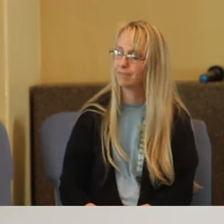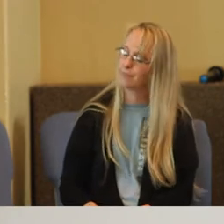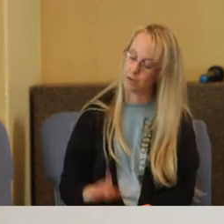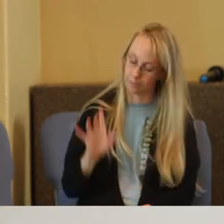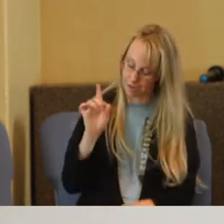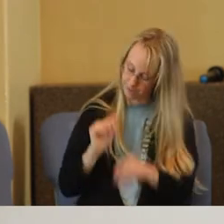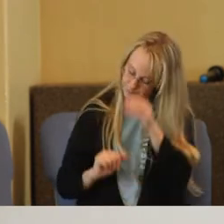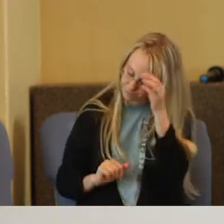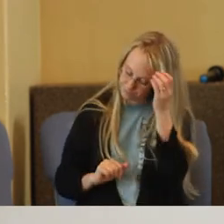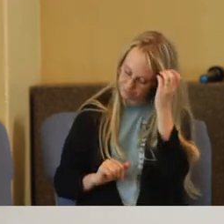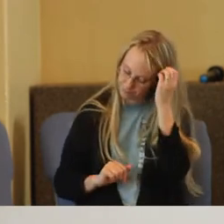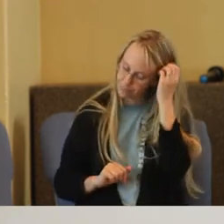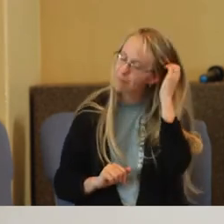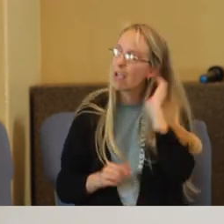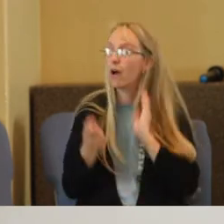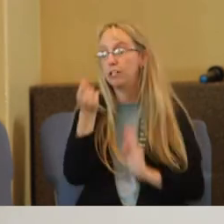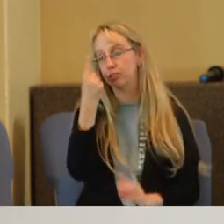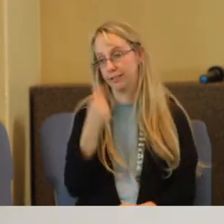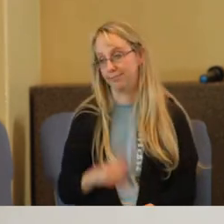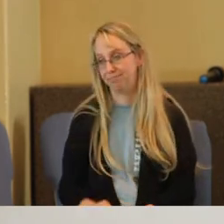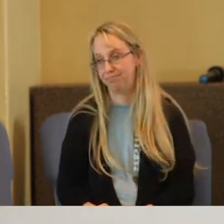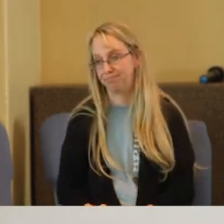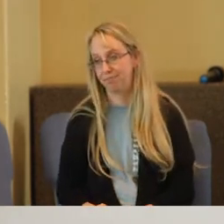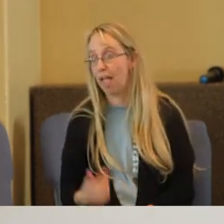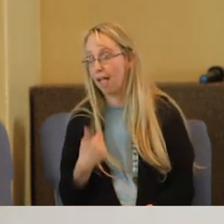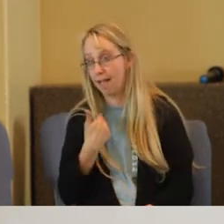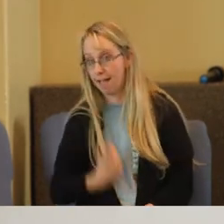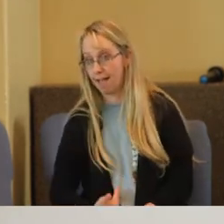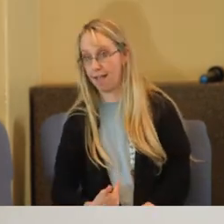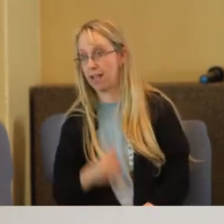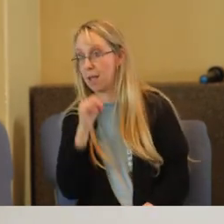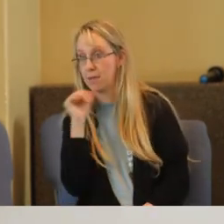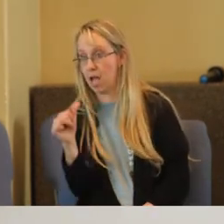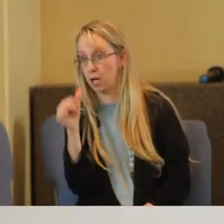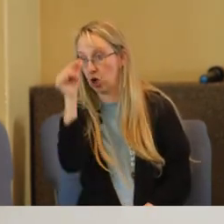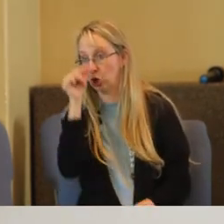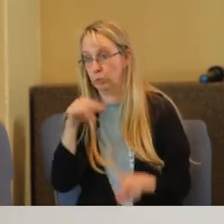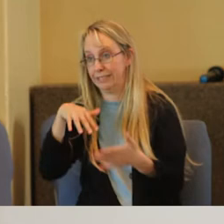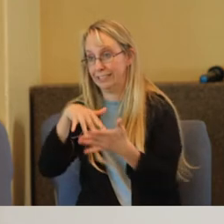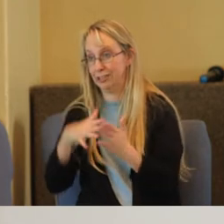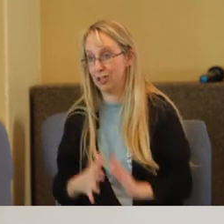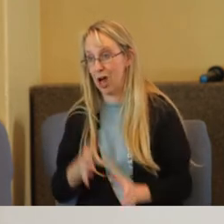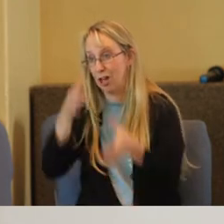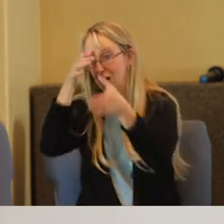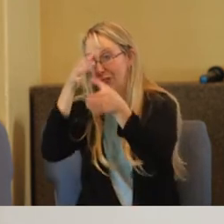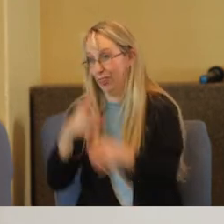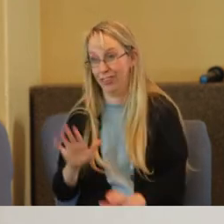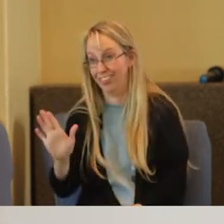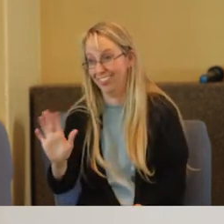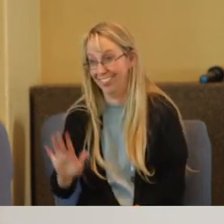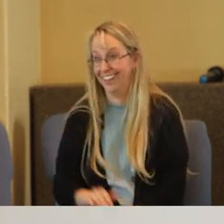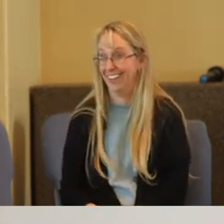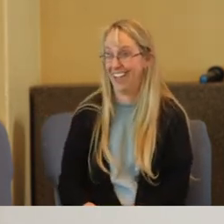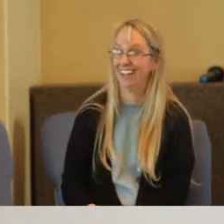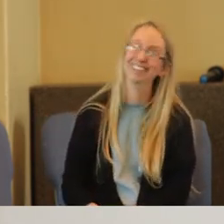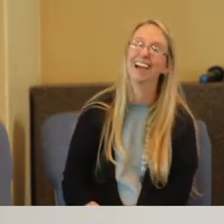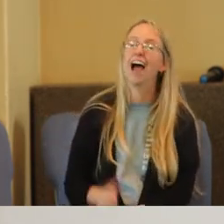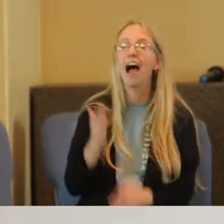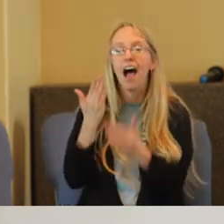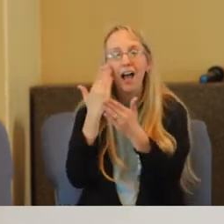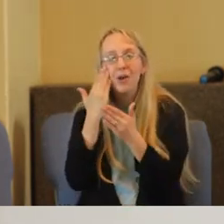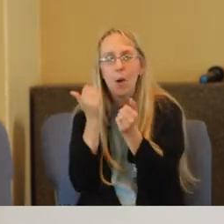am not a Greek scholar. I am not a Greek scholar. And I know that most of you probably aren't